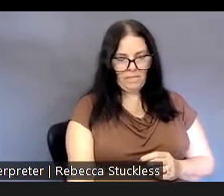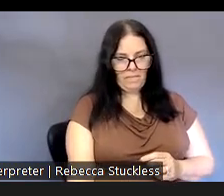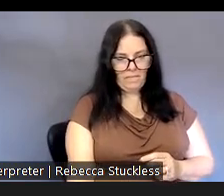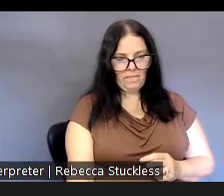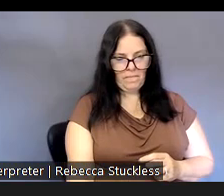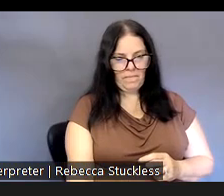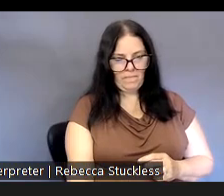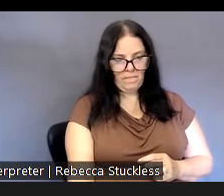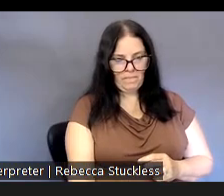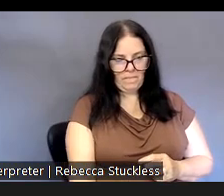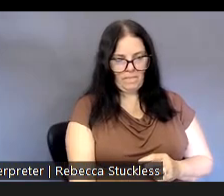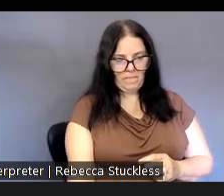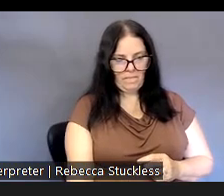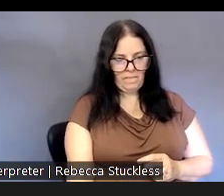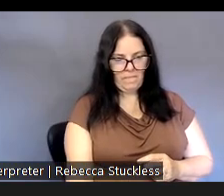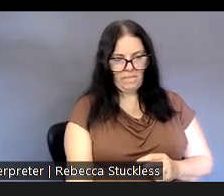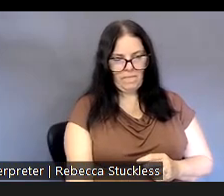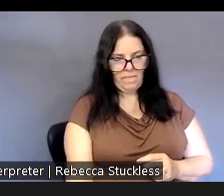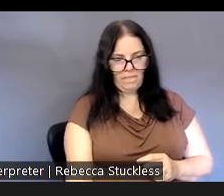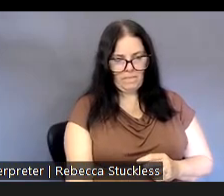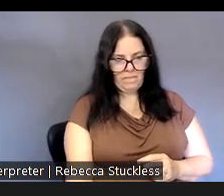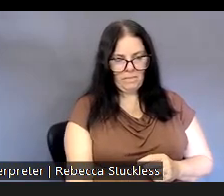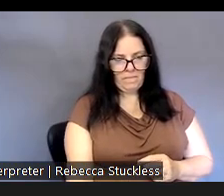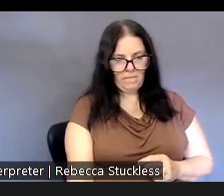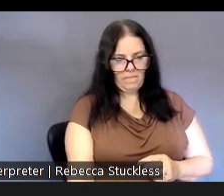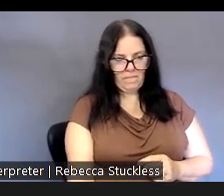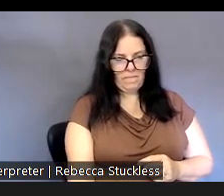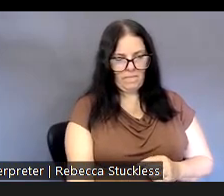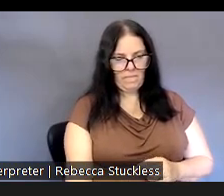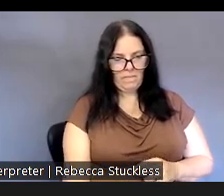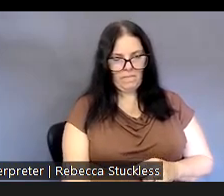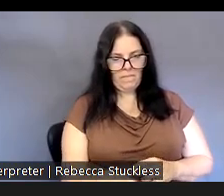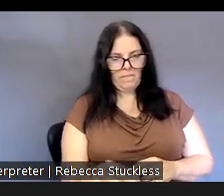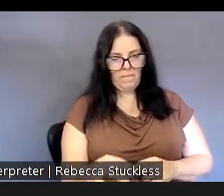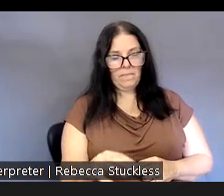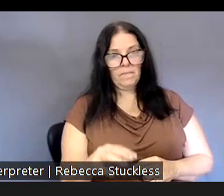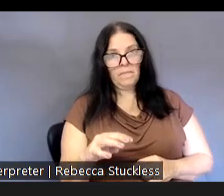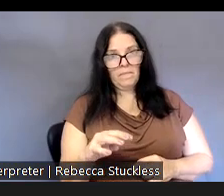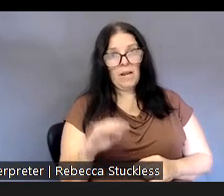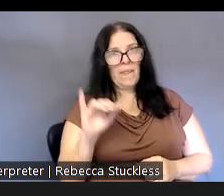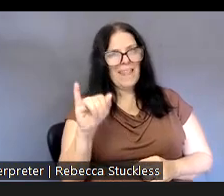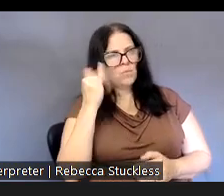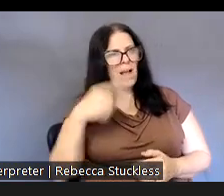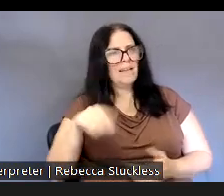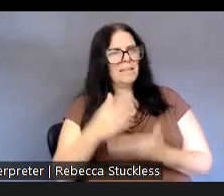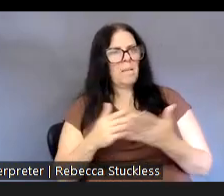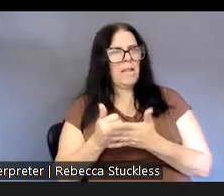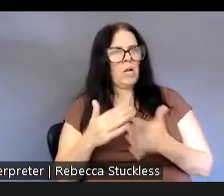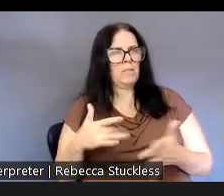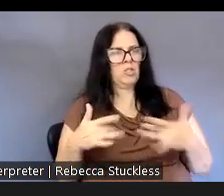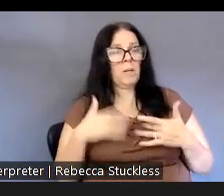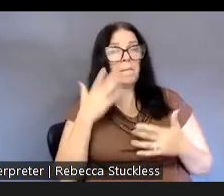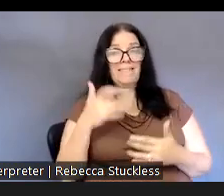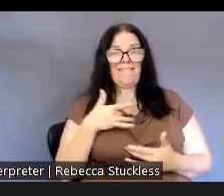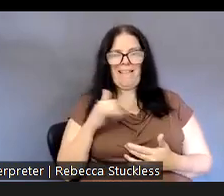mentioned earlier, are concerned, because many therapists are now practicing under the influence of